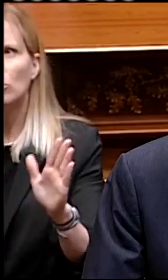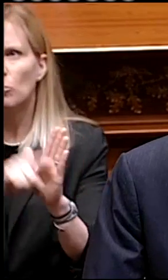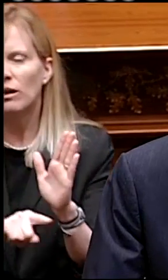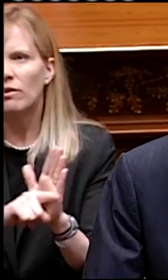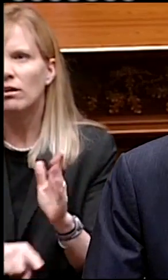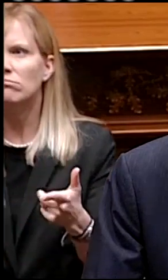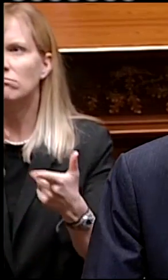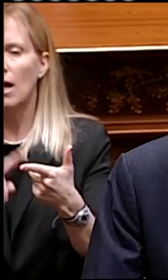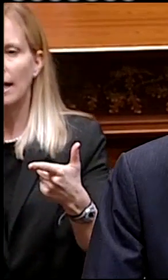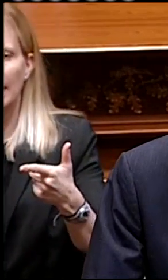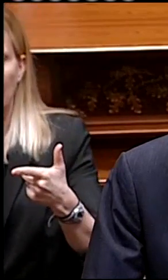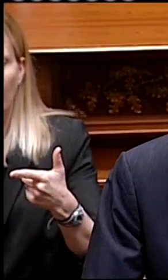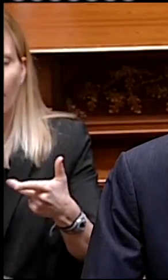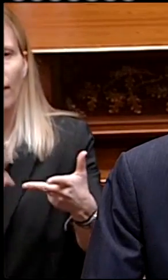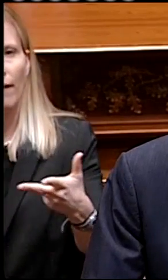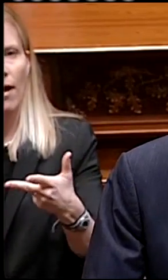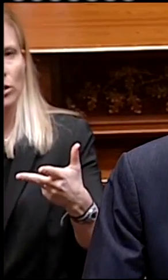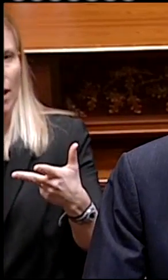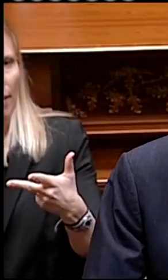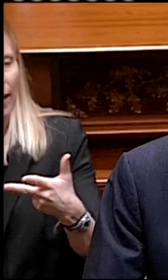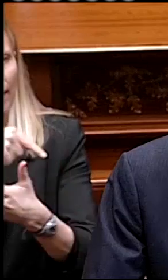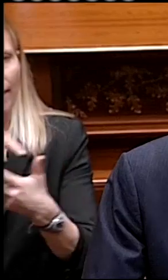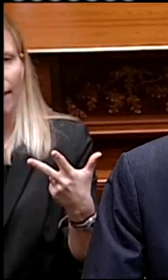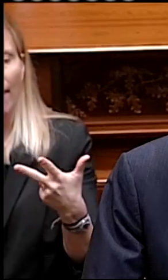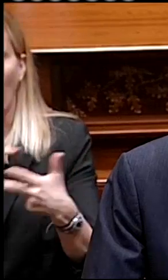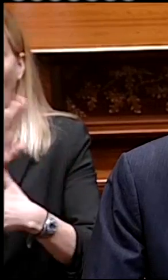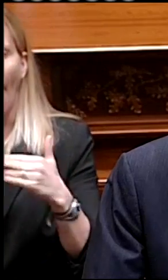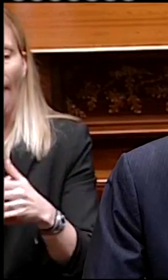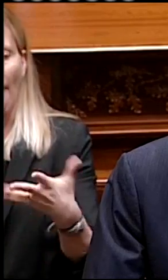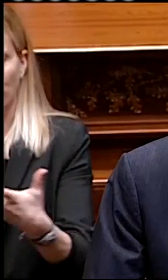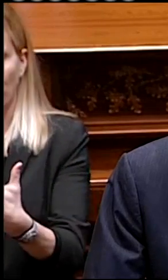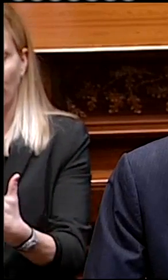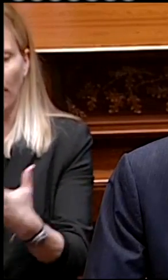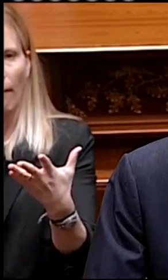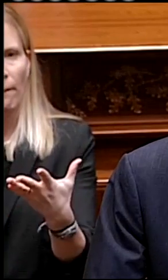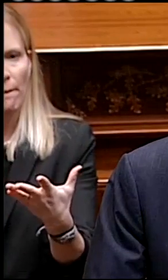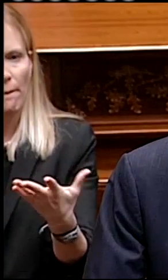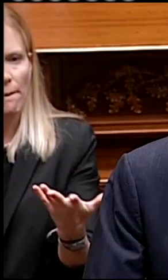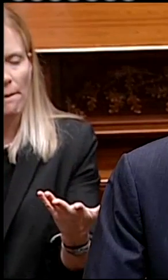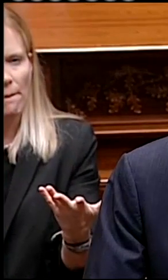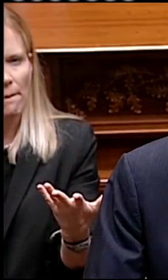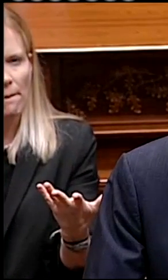Springfield, Decatur, and Champaign all completely disappearing.